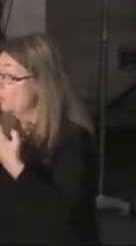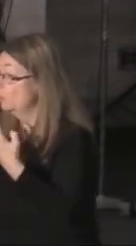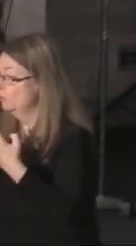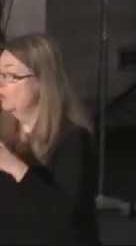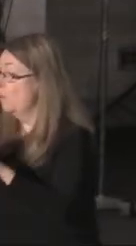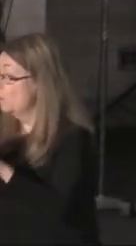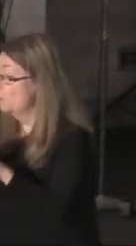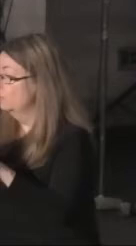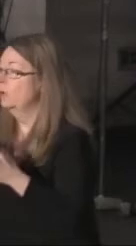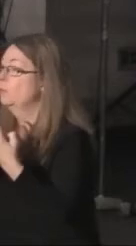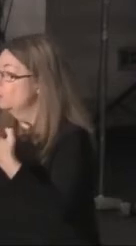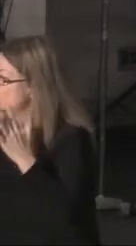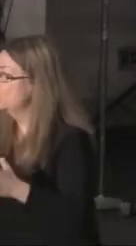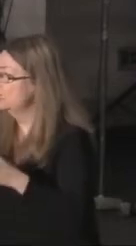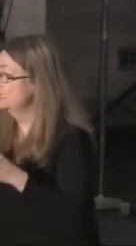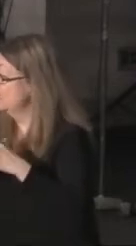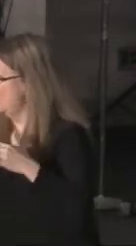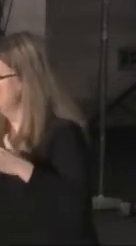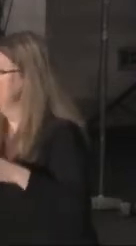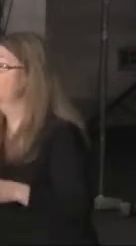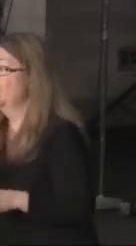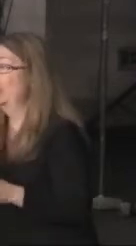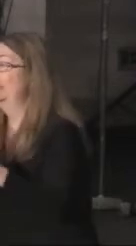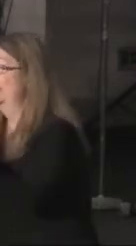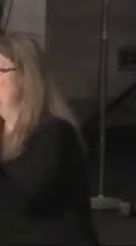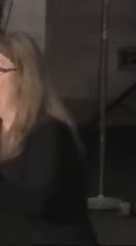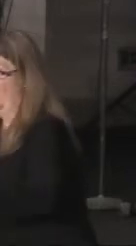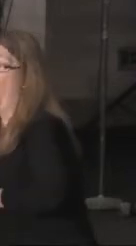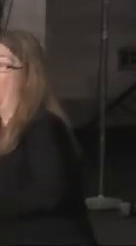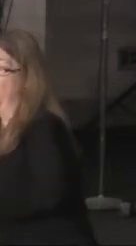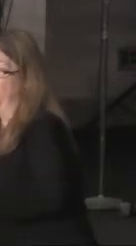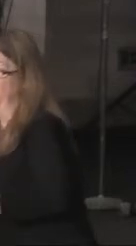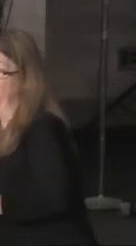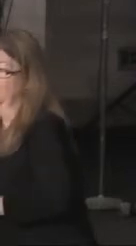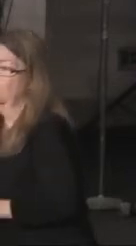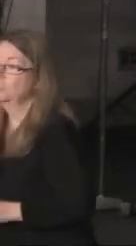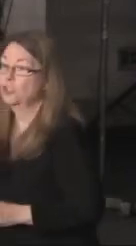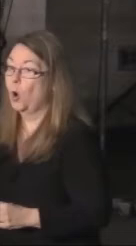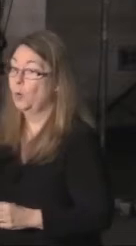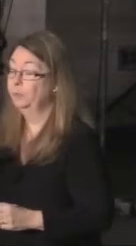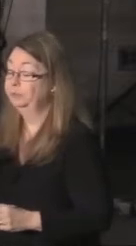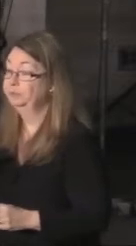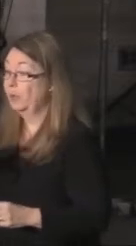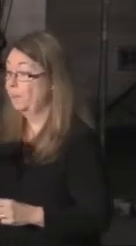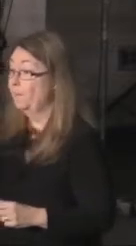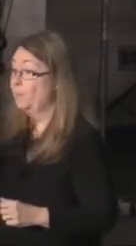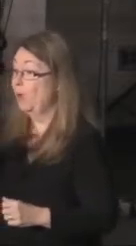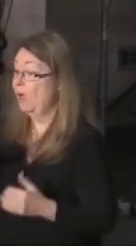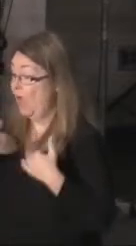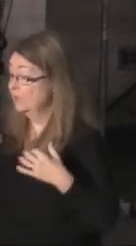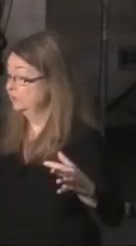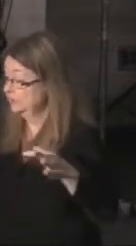die. They would kill you. You were under a death sentence. And so despite Paul being under house arrest, he is chained to a